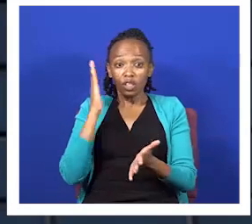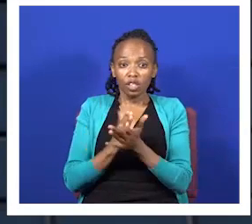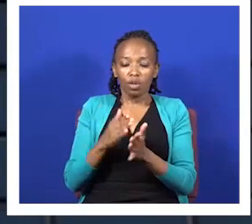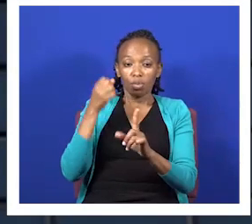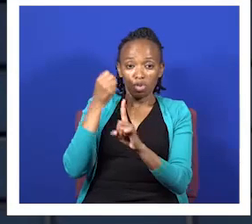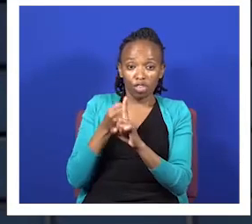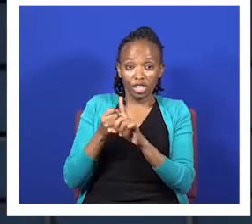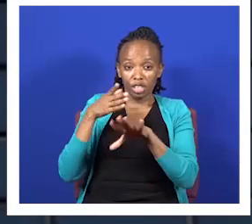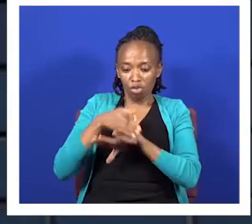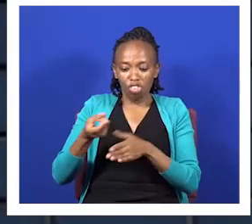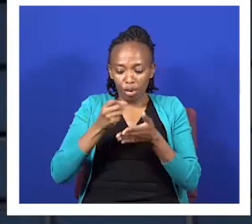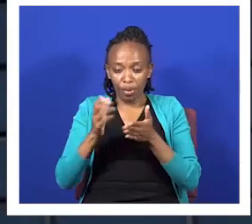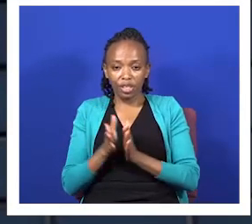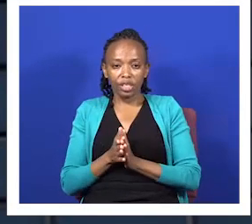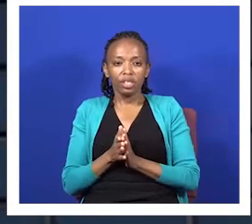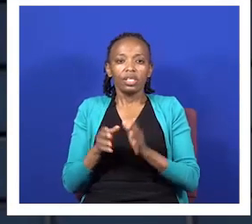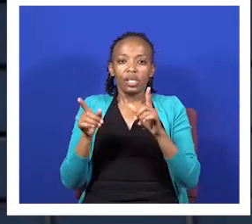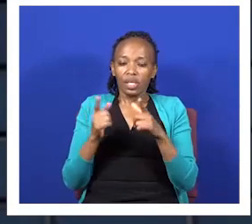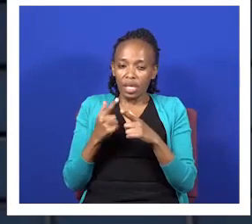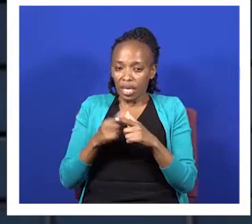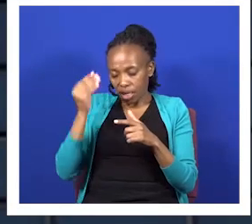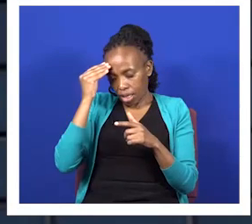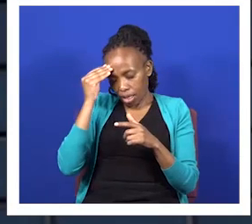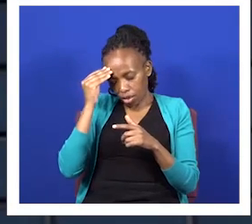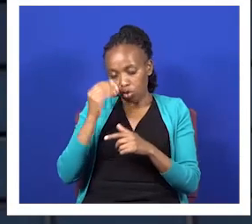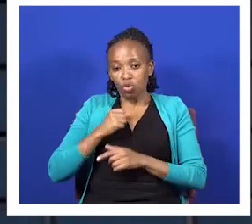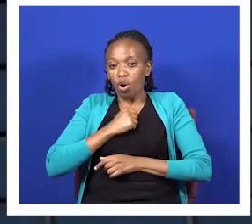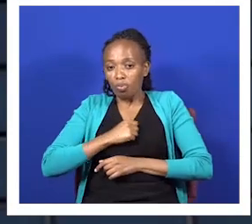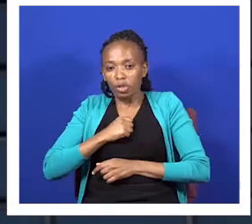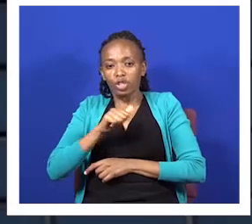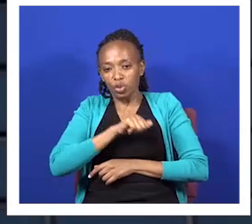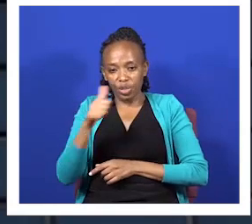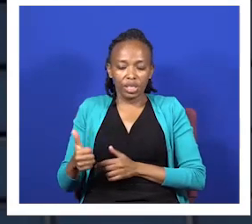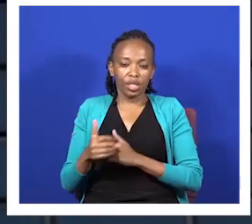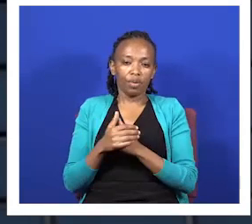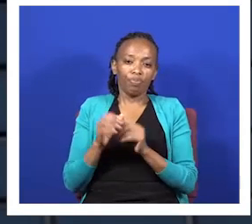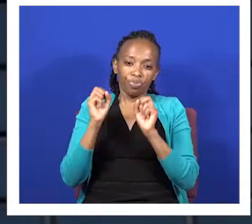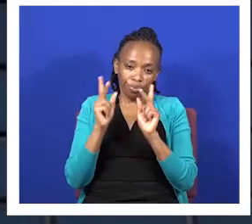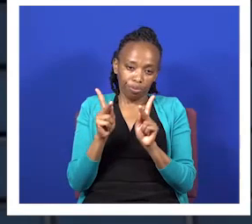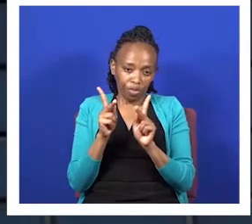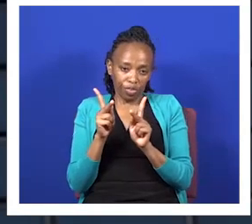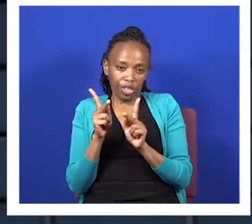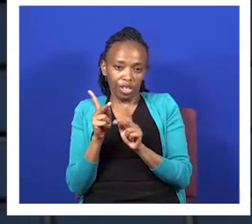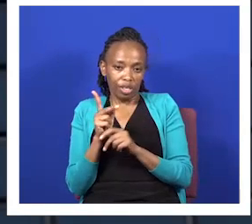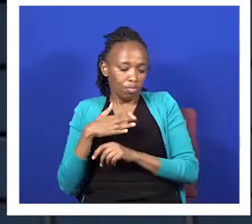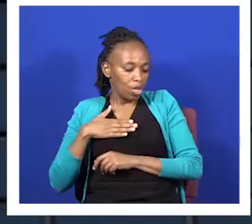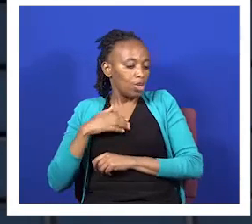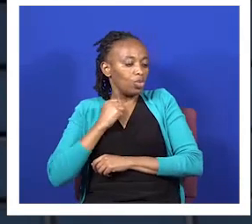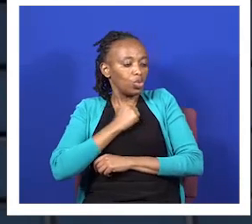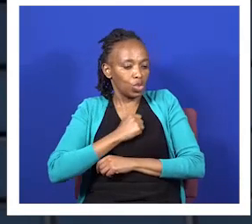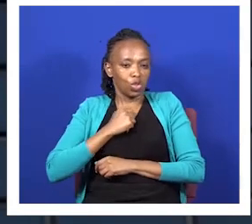Stop fighting over a pencil. And learn to apologize to each other. Okay, Charlie,